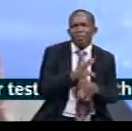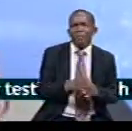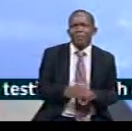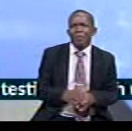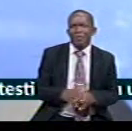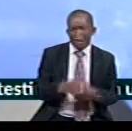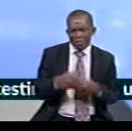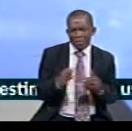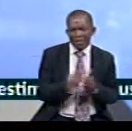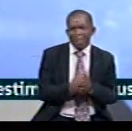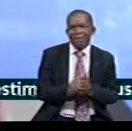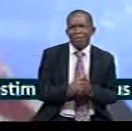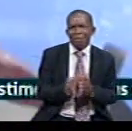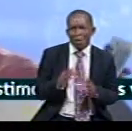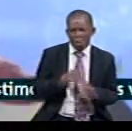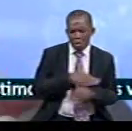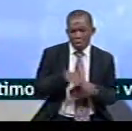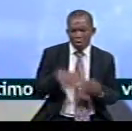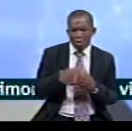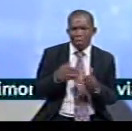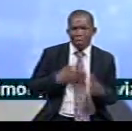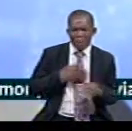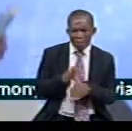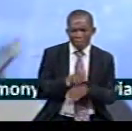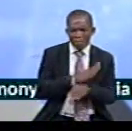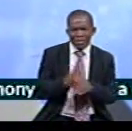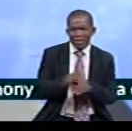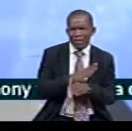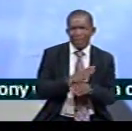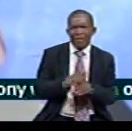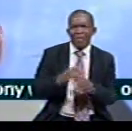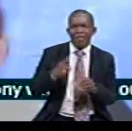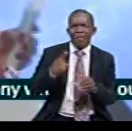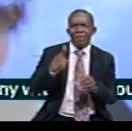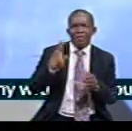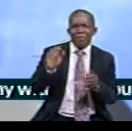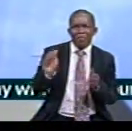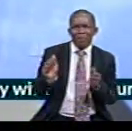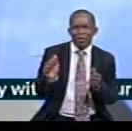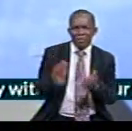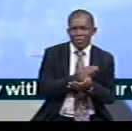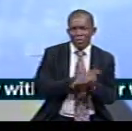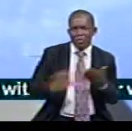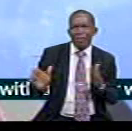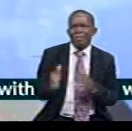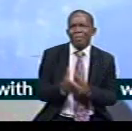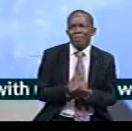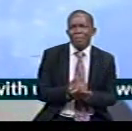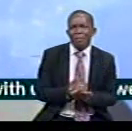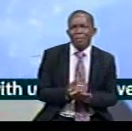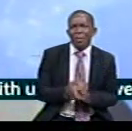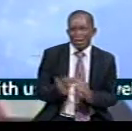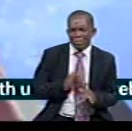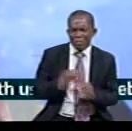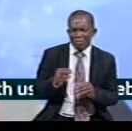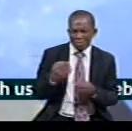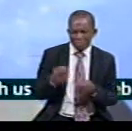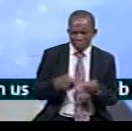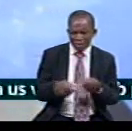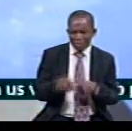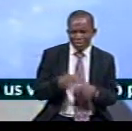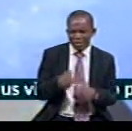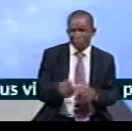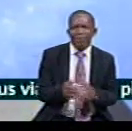collapsed. I have been moving here and there, Eastern region, Western region, but it was to no